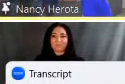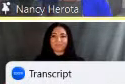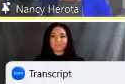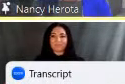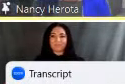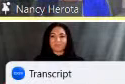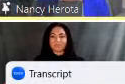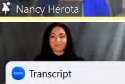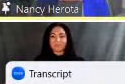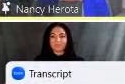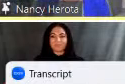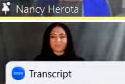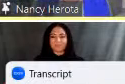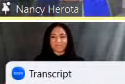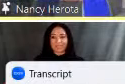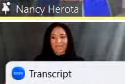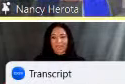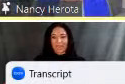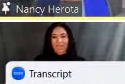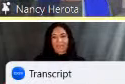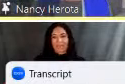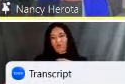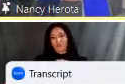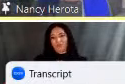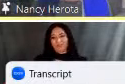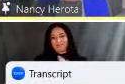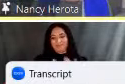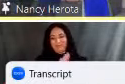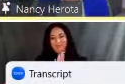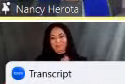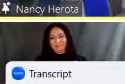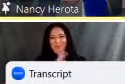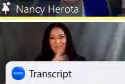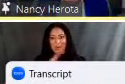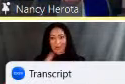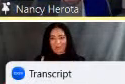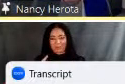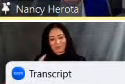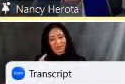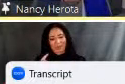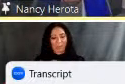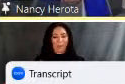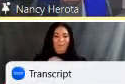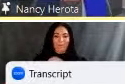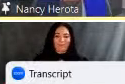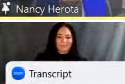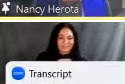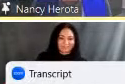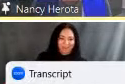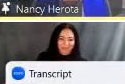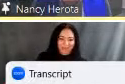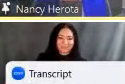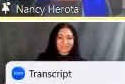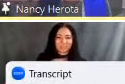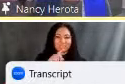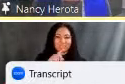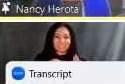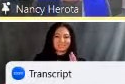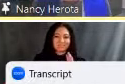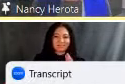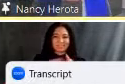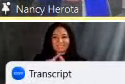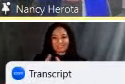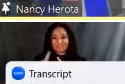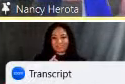have hard copies of these PowerPoints, so I'm going back to the slides that reflect all of the